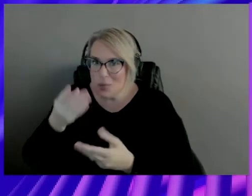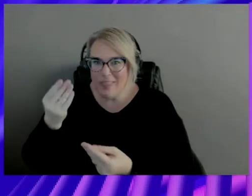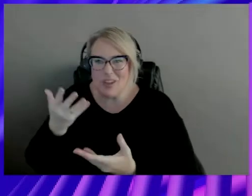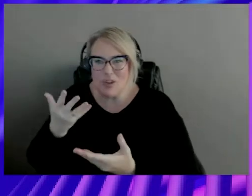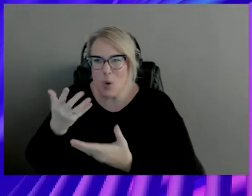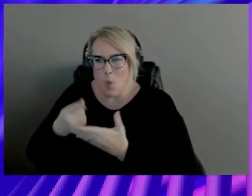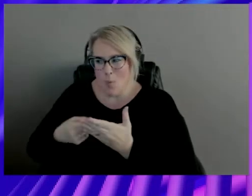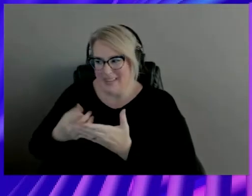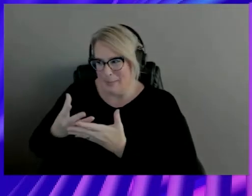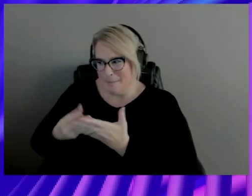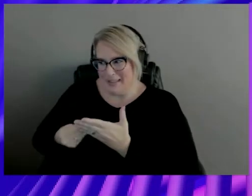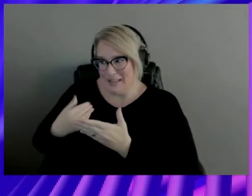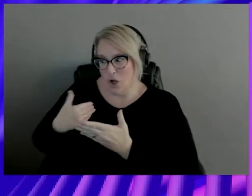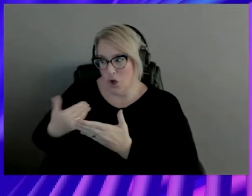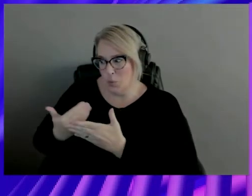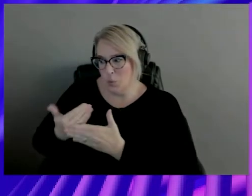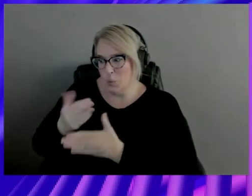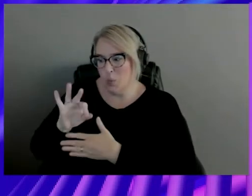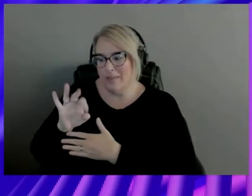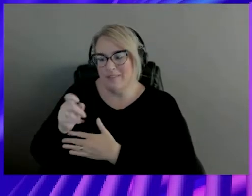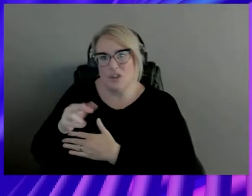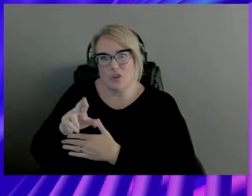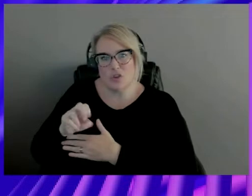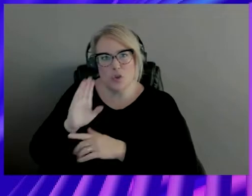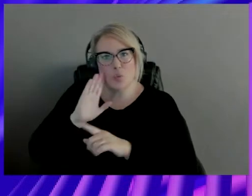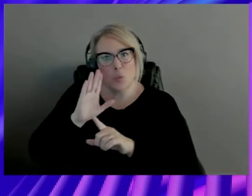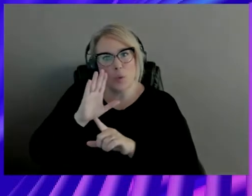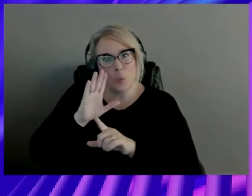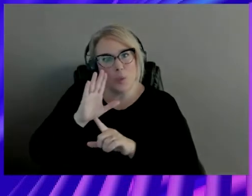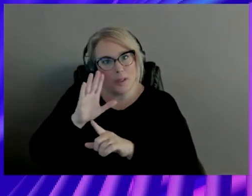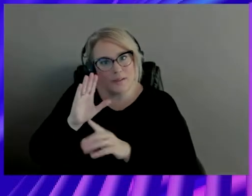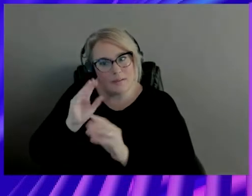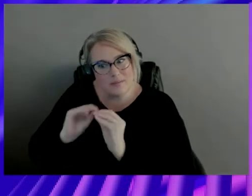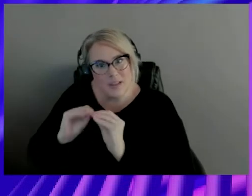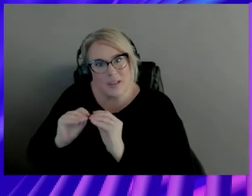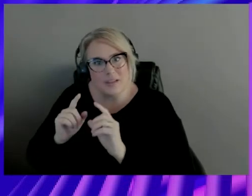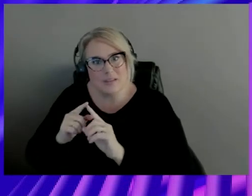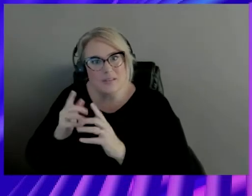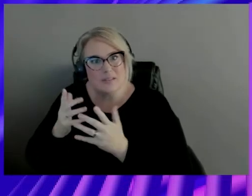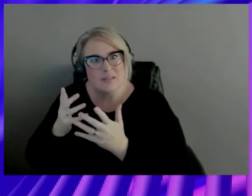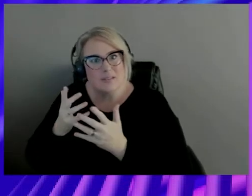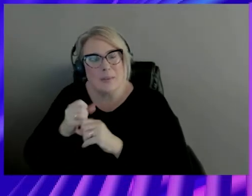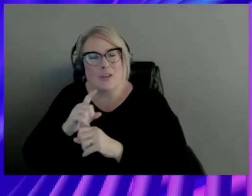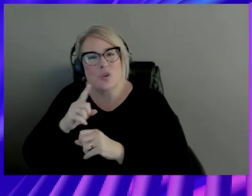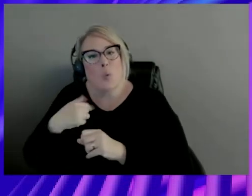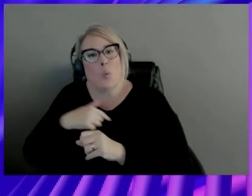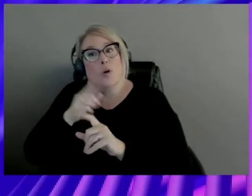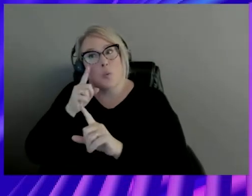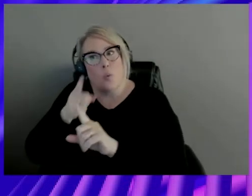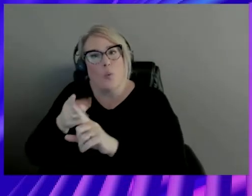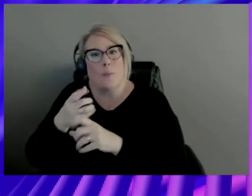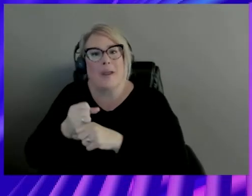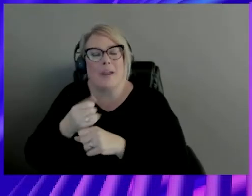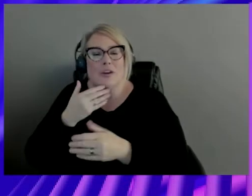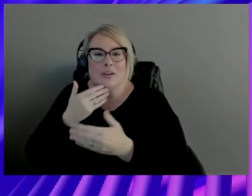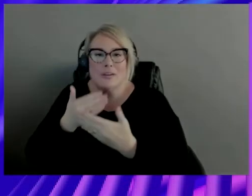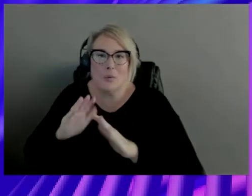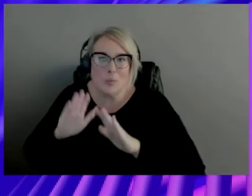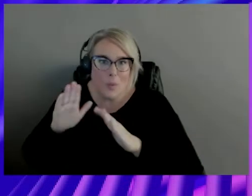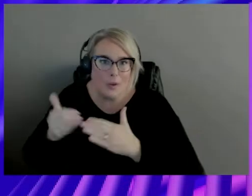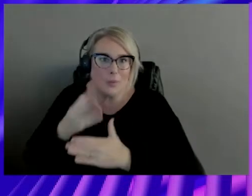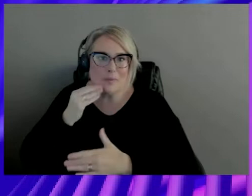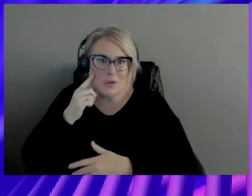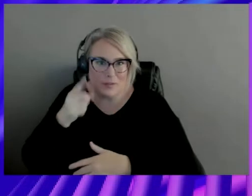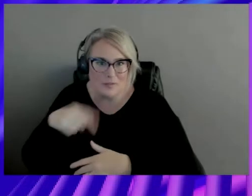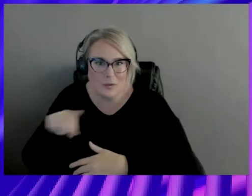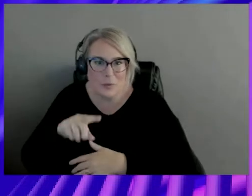new feature so we can figure out how to get there, right? So our ultimate goal is to make a great new experience on there. So, but